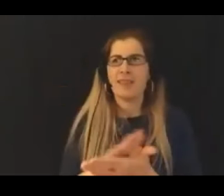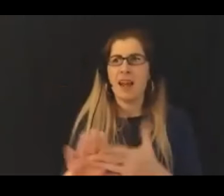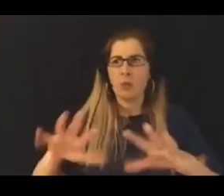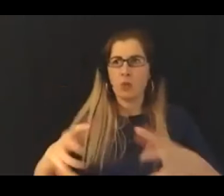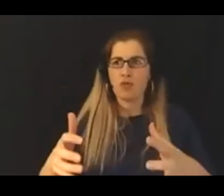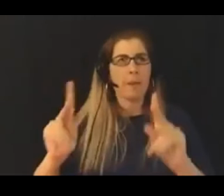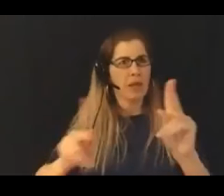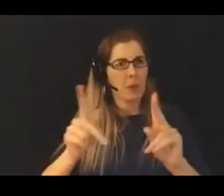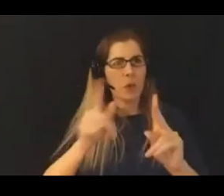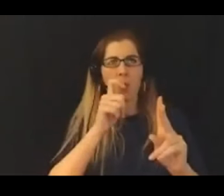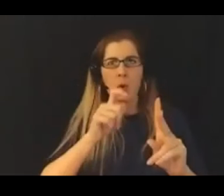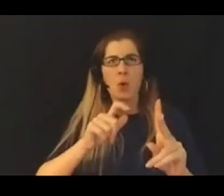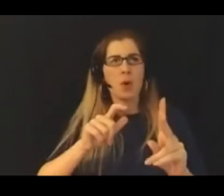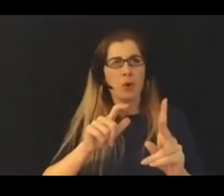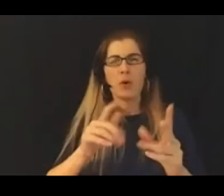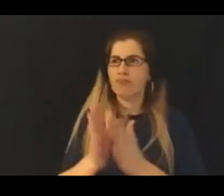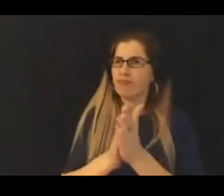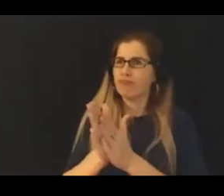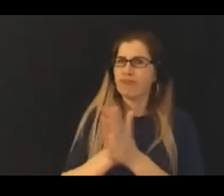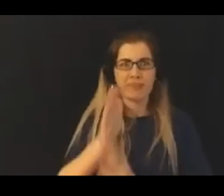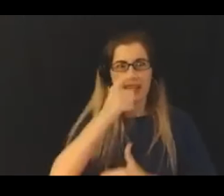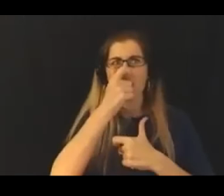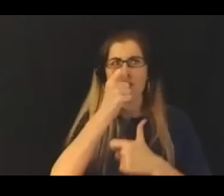of people respond from all over the country. Yes, and the